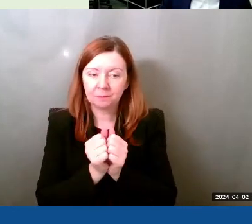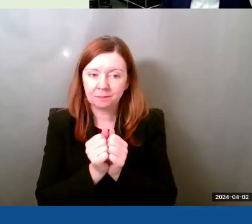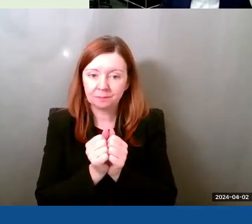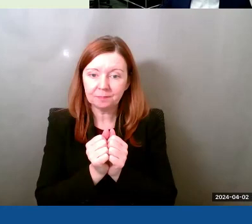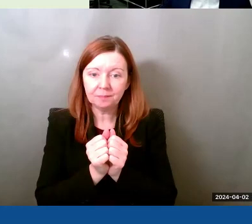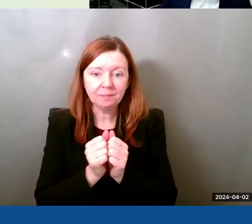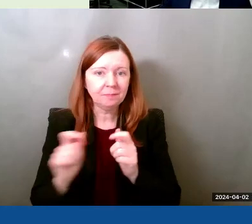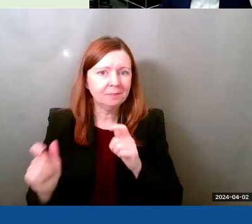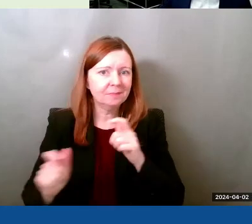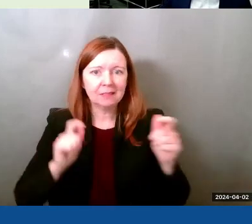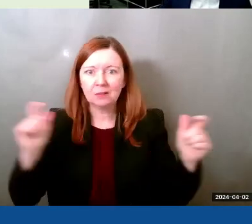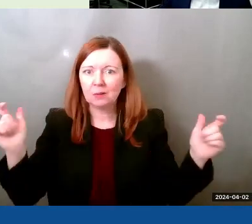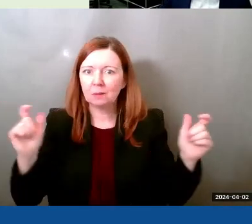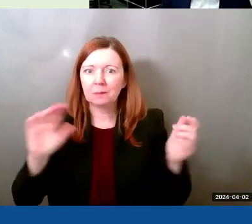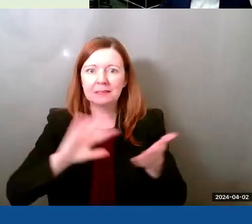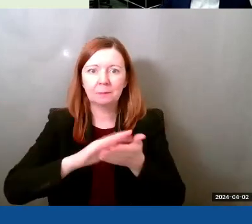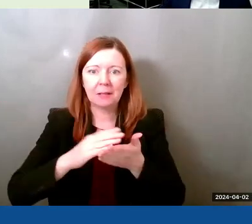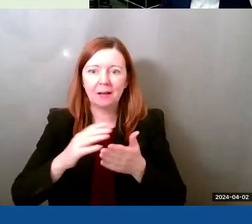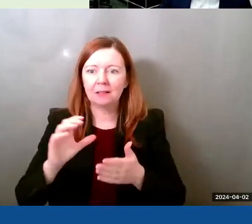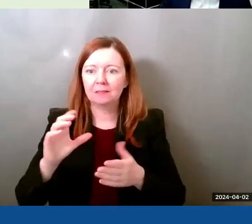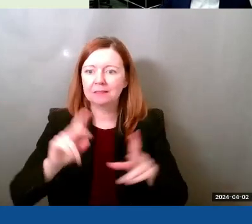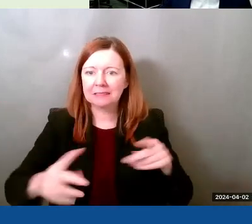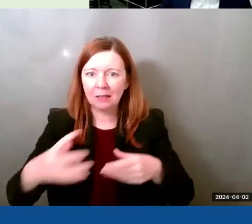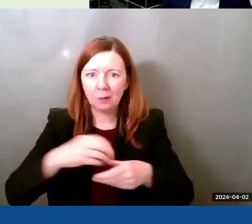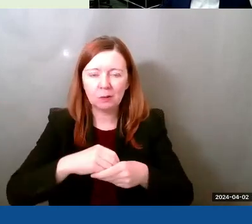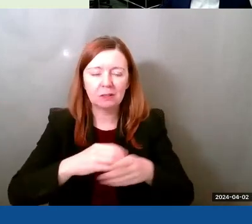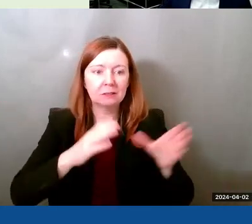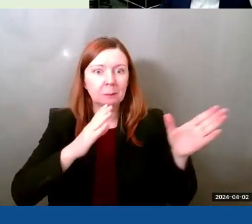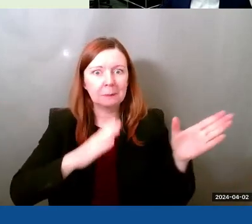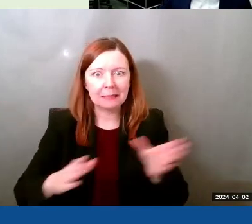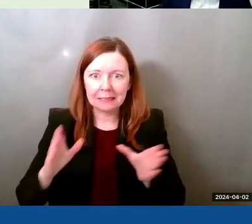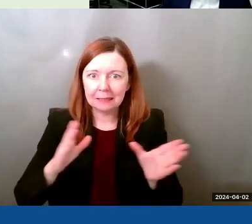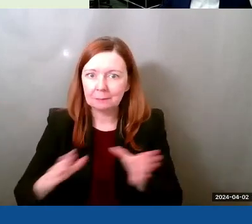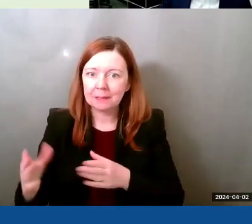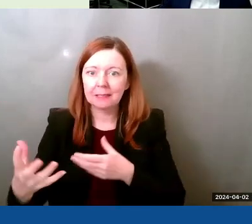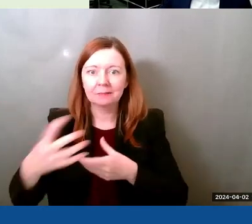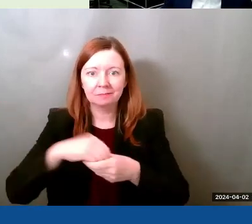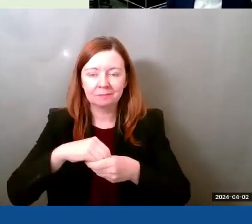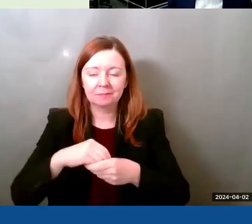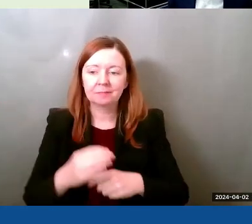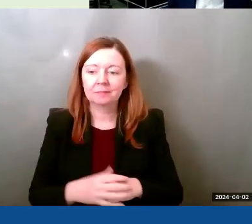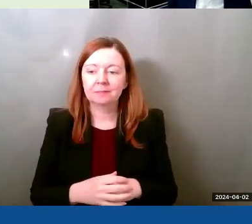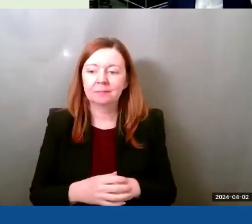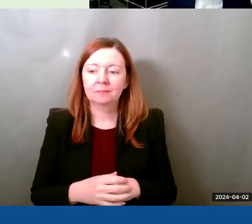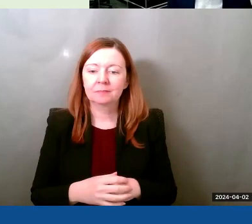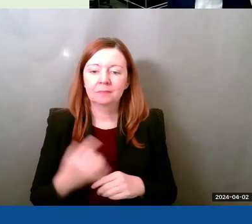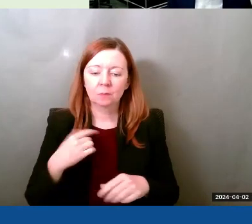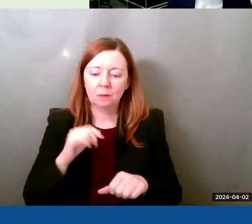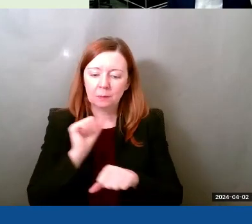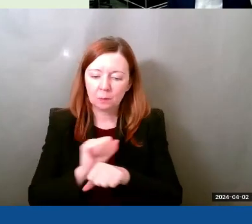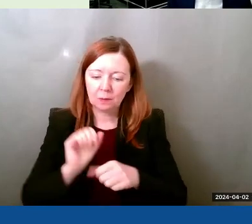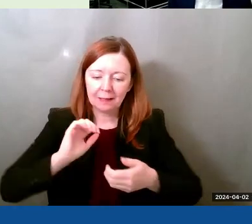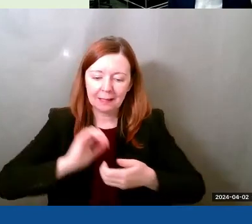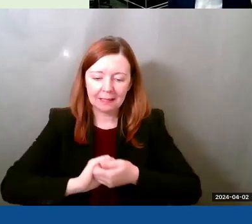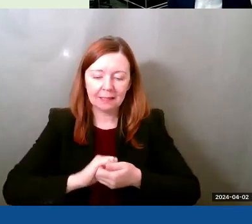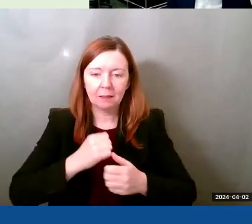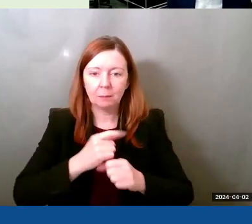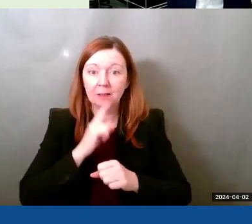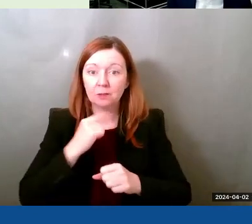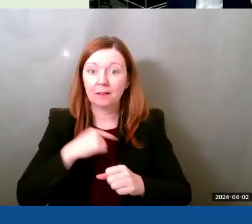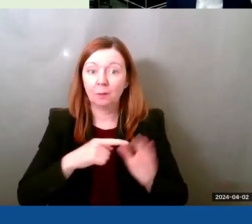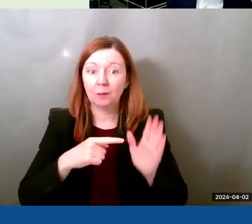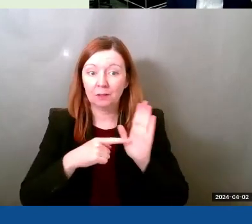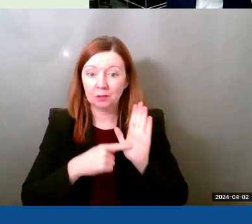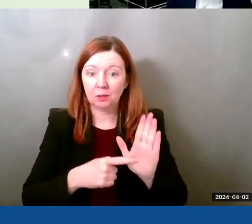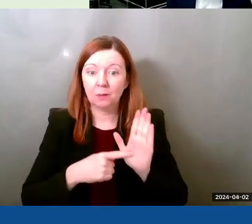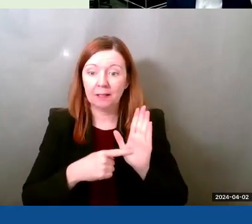an enormous amount of stakeholders, planning included, and have been working hand in hand to make sure that we are